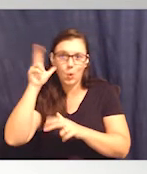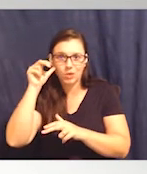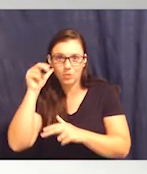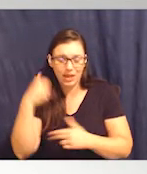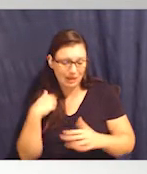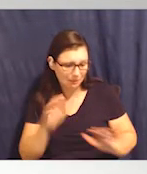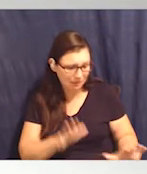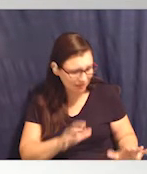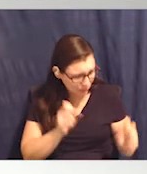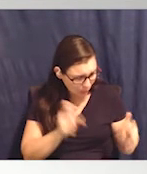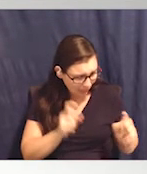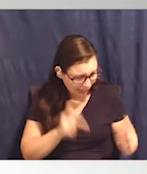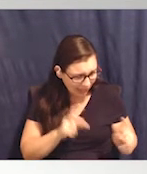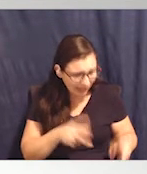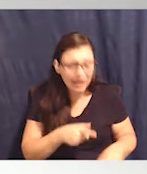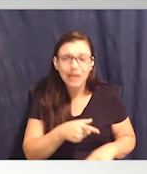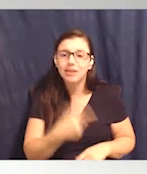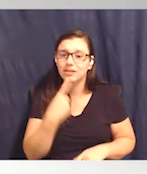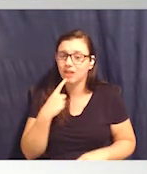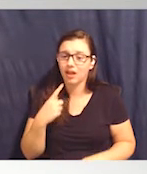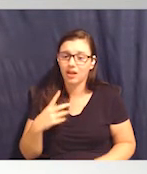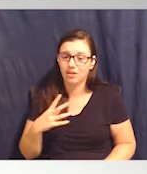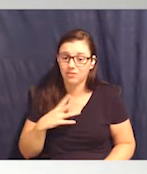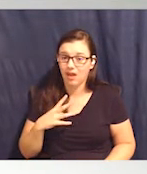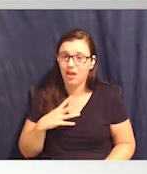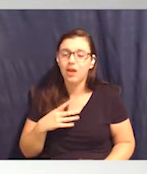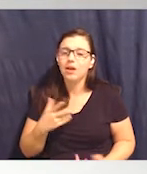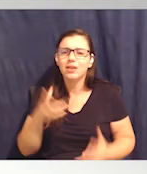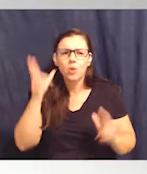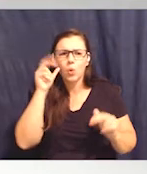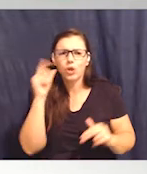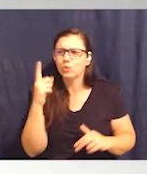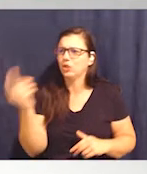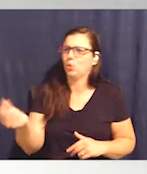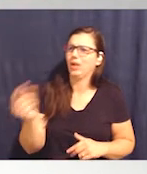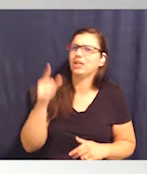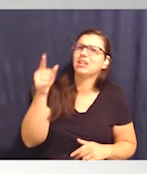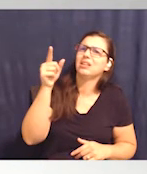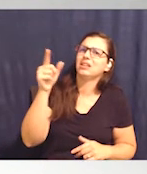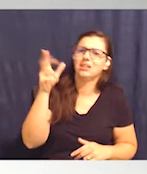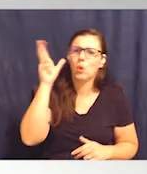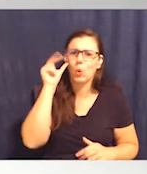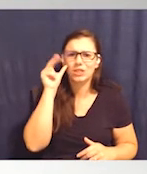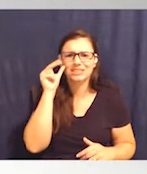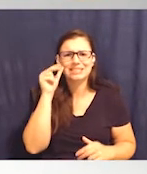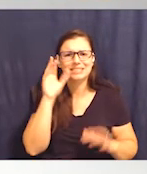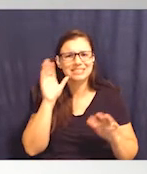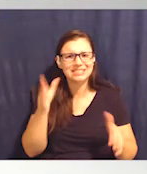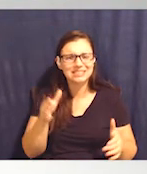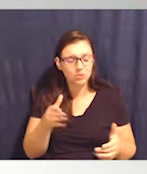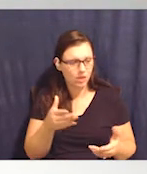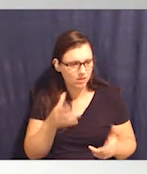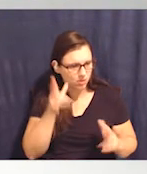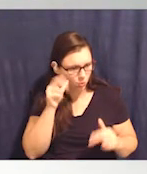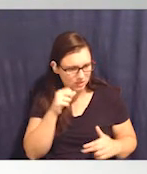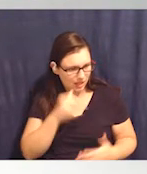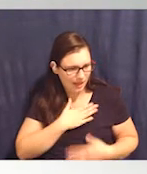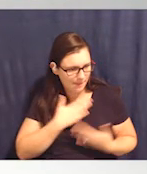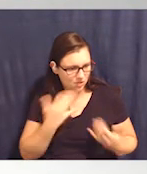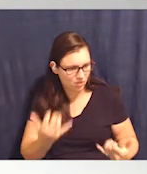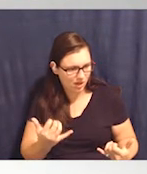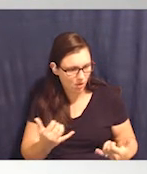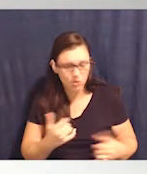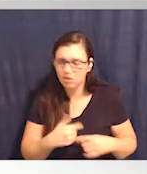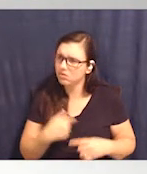like, the horse, where are they going? And he's like, well, the horse is not happy right now. But I'm not finished.